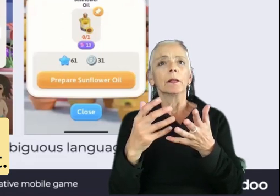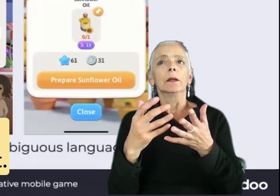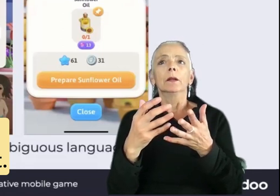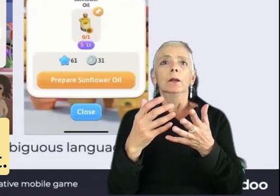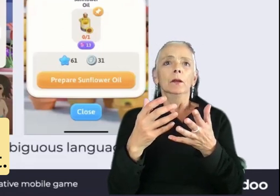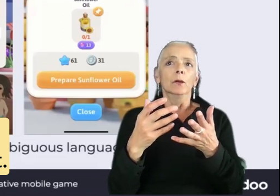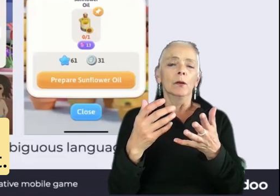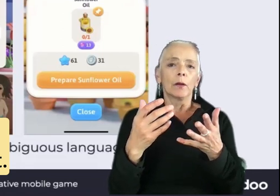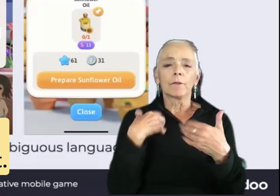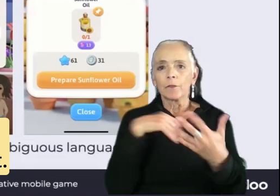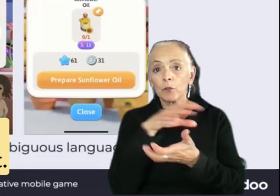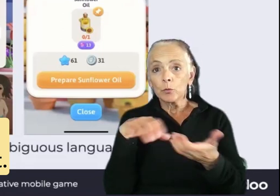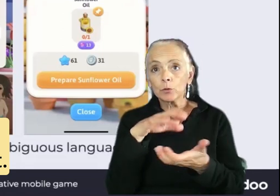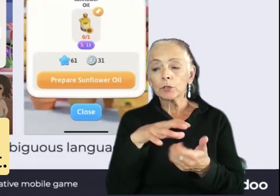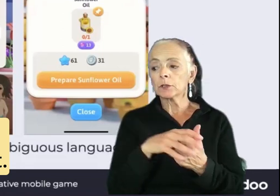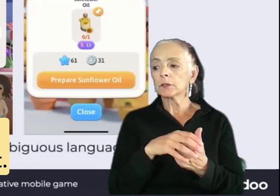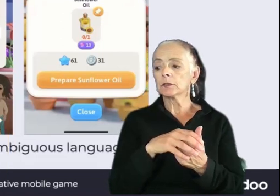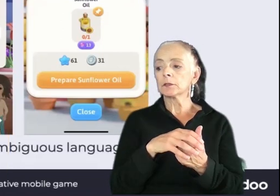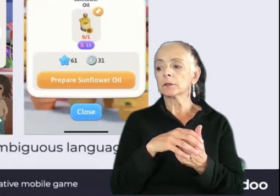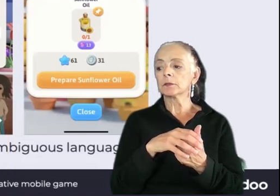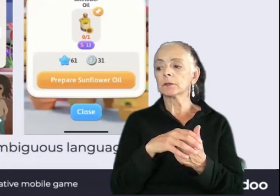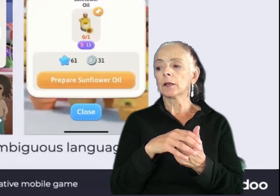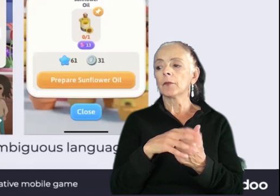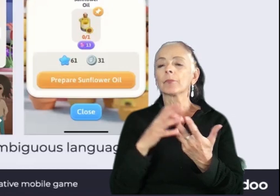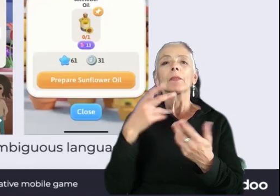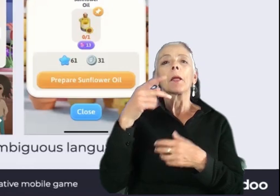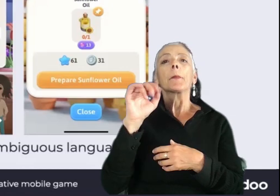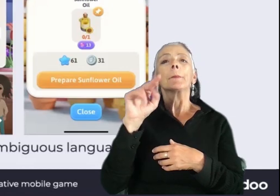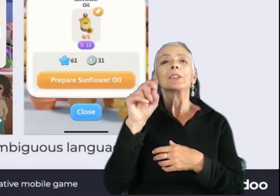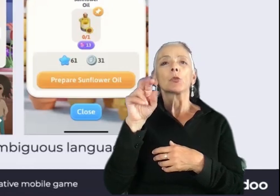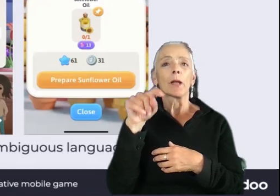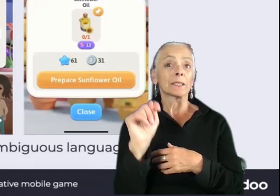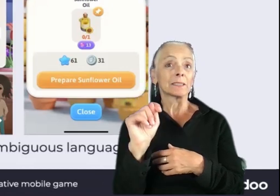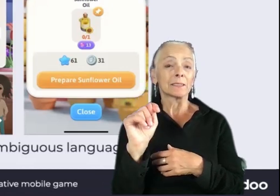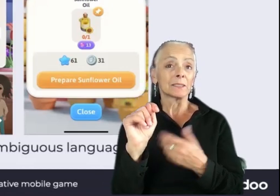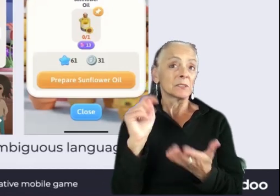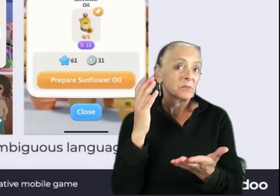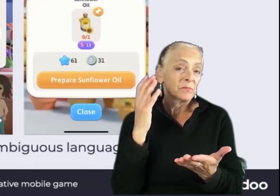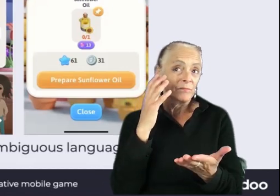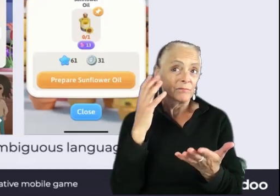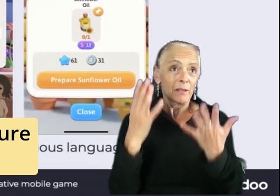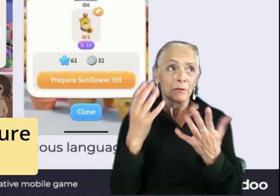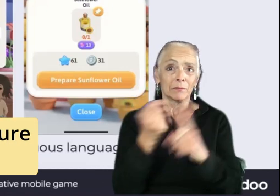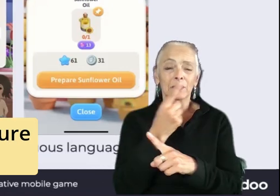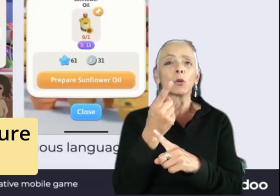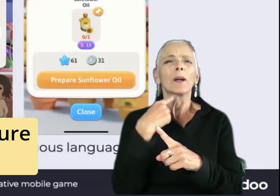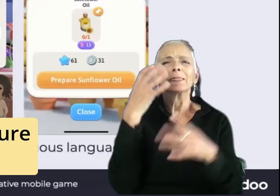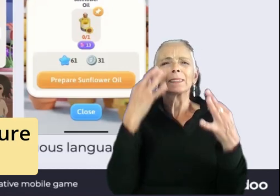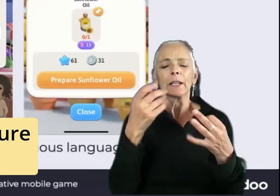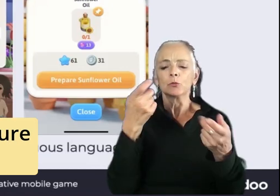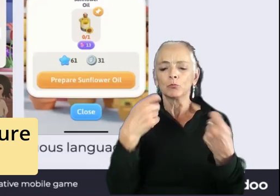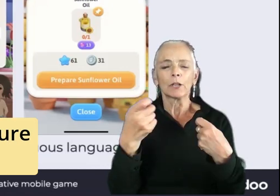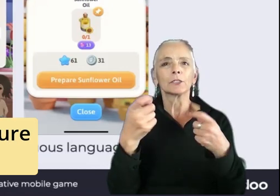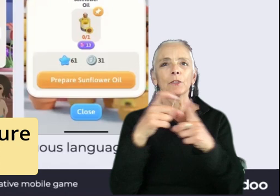And one was wondering if it had anything to do with Pinterest. So here I simply changed the verb from pin to prepare. So instead